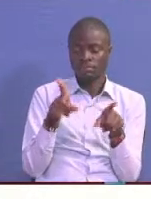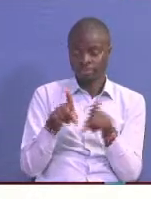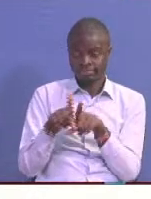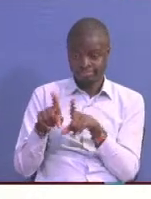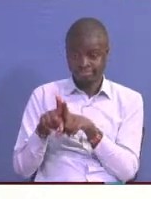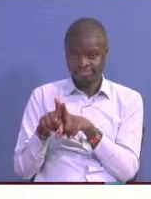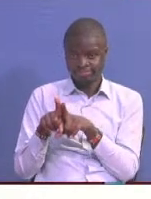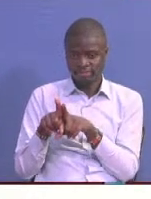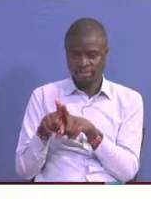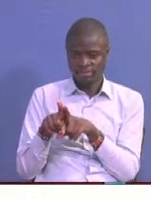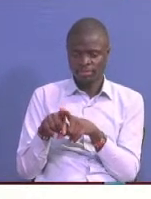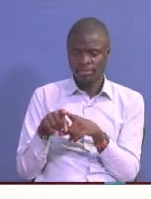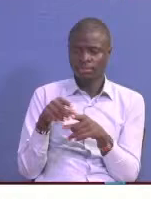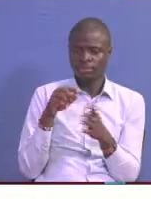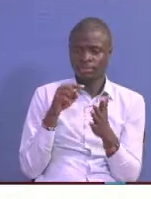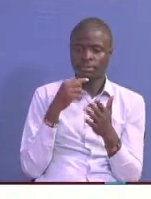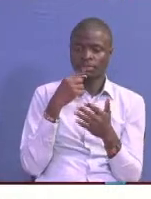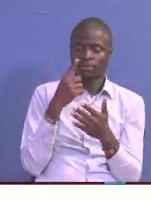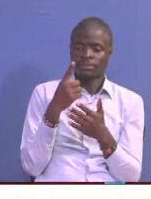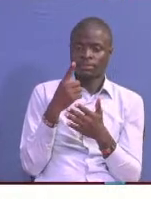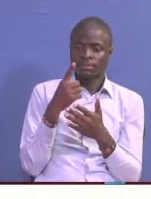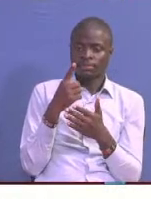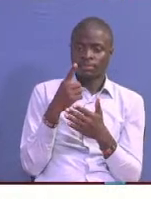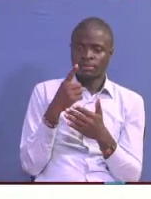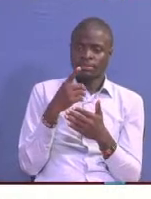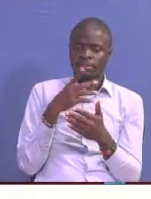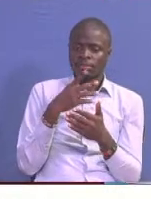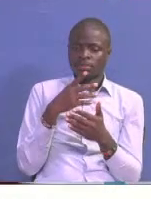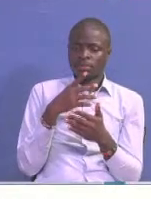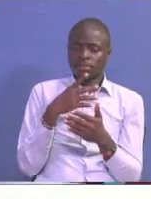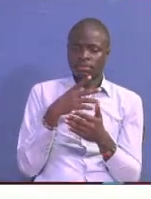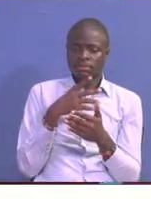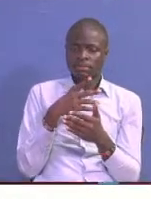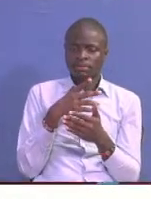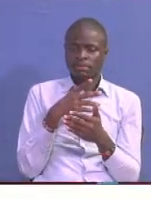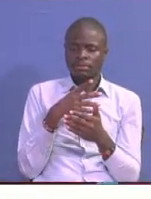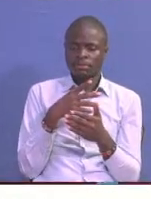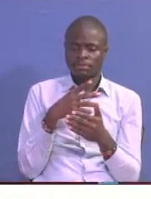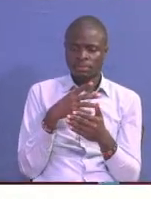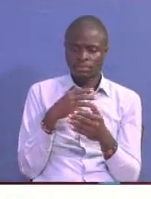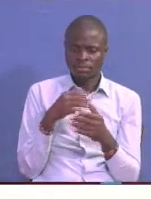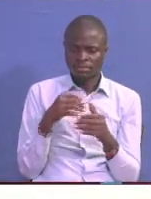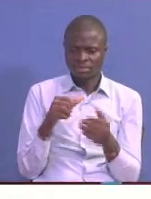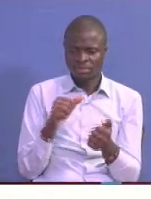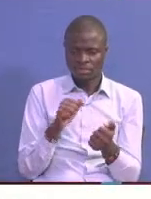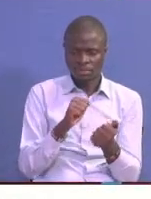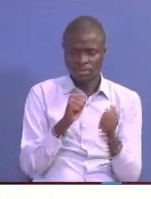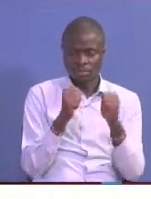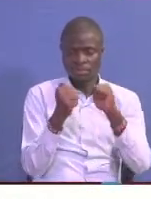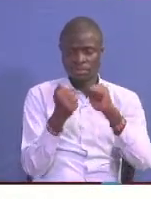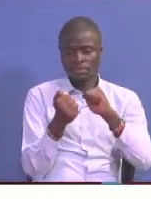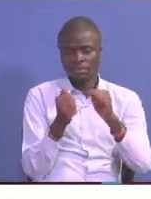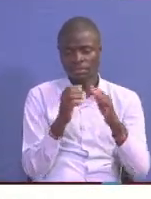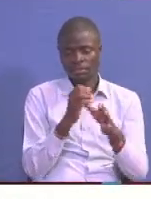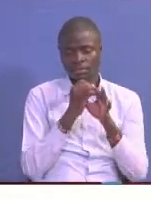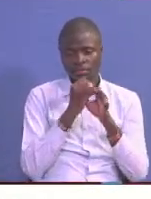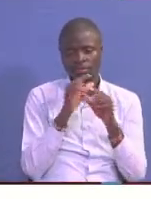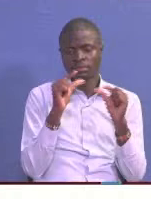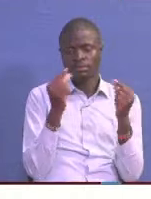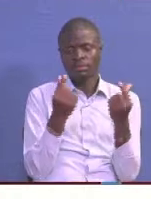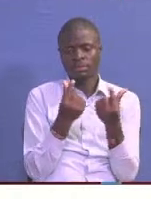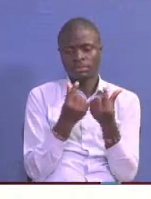also noted that we need to, as we upgrade our global